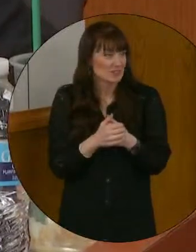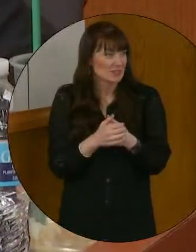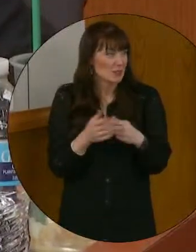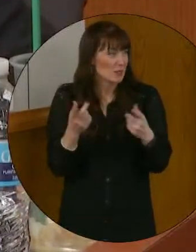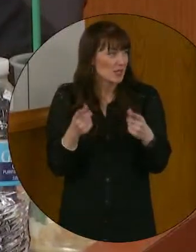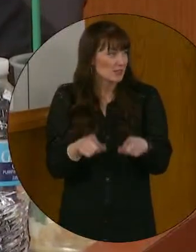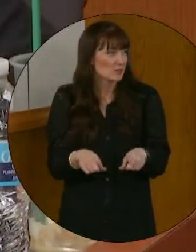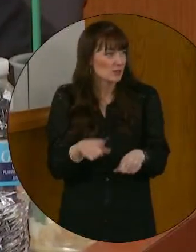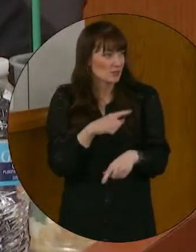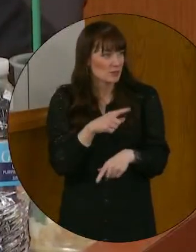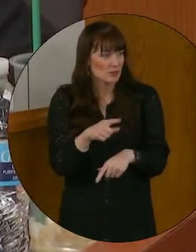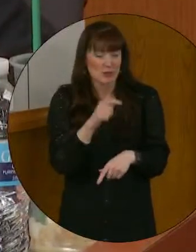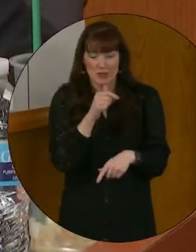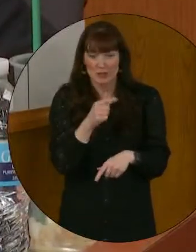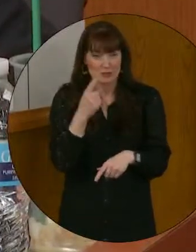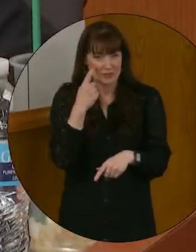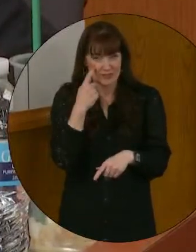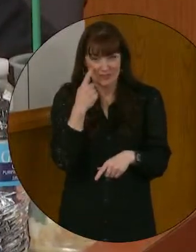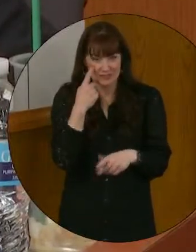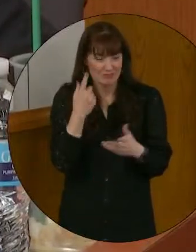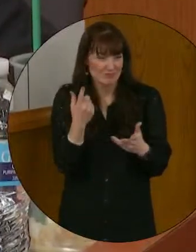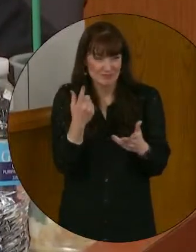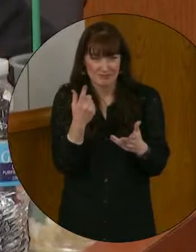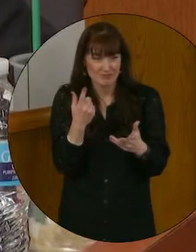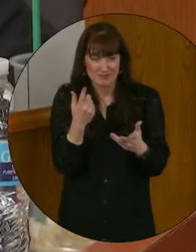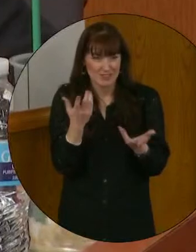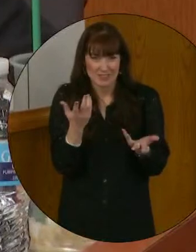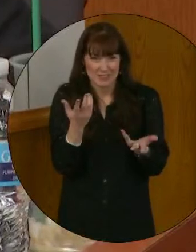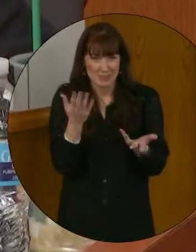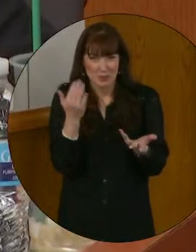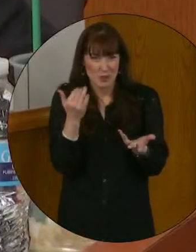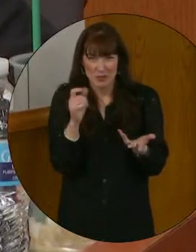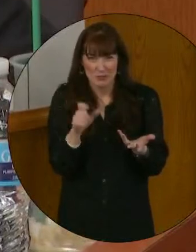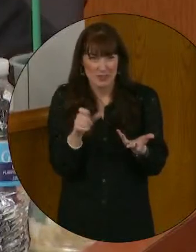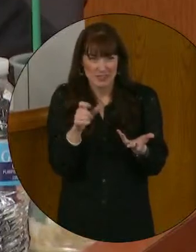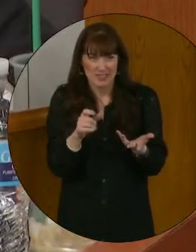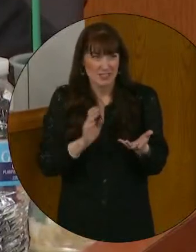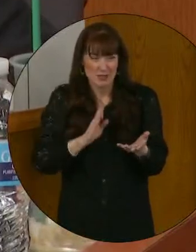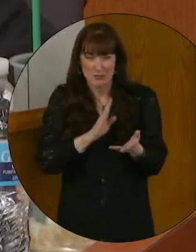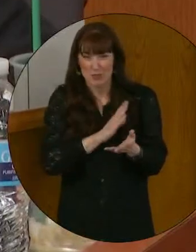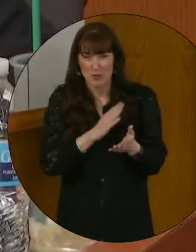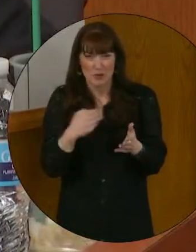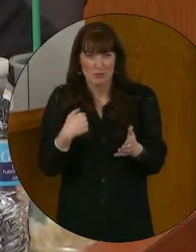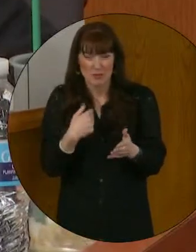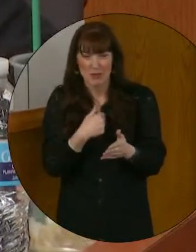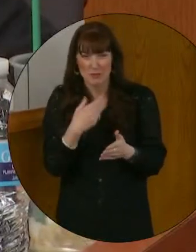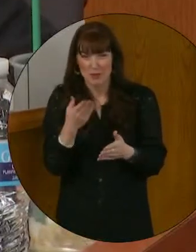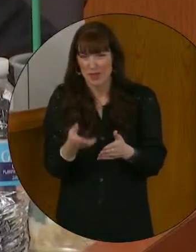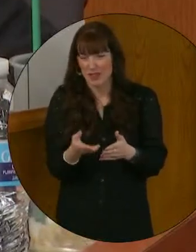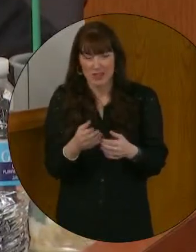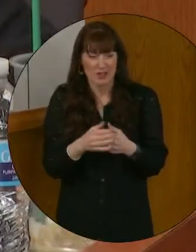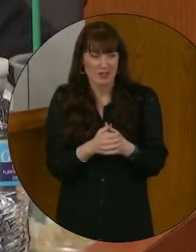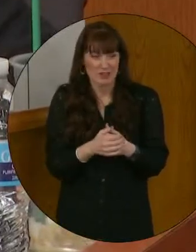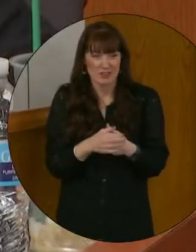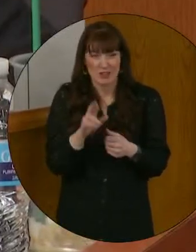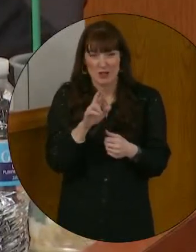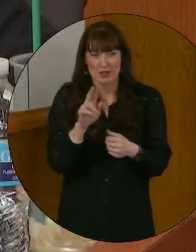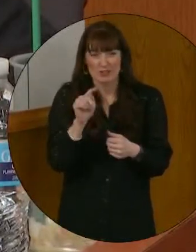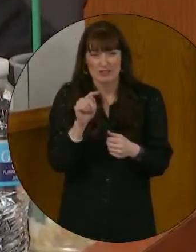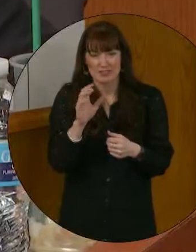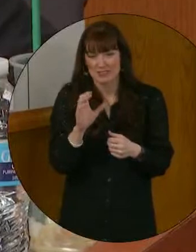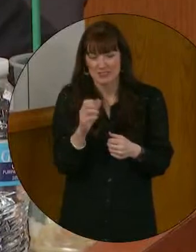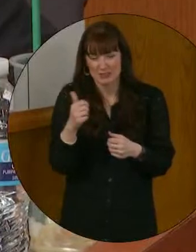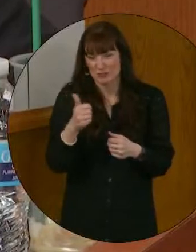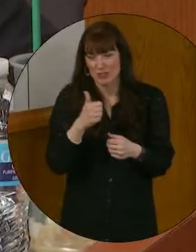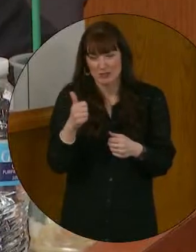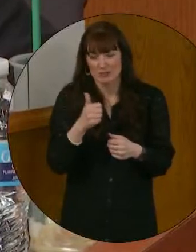with you. I don't see a point in having a board member for the school district there. The last meeting we spoke about was RTC